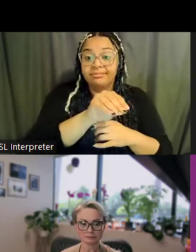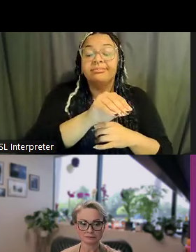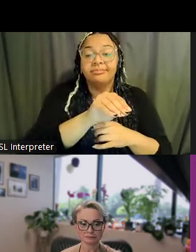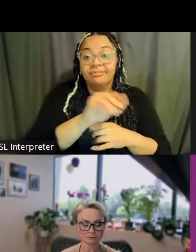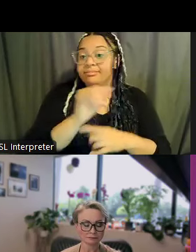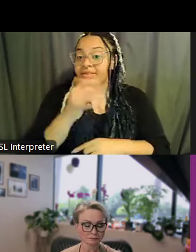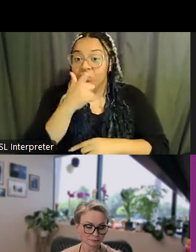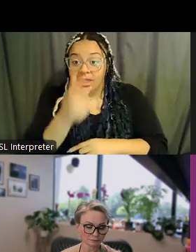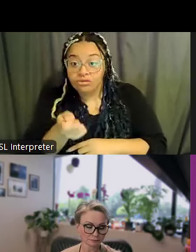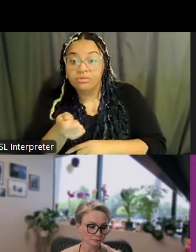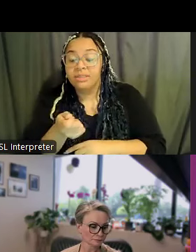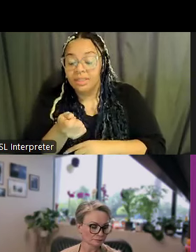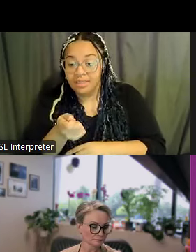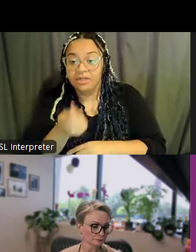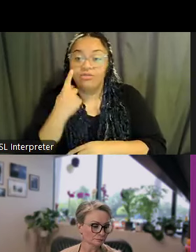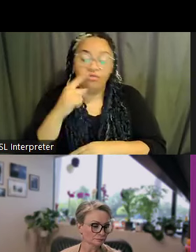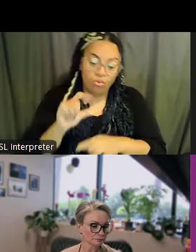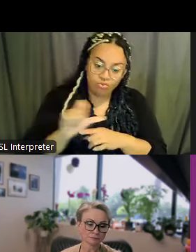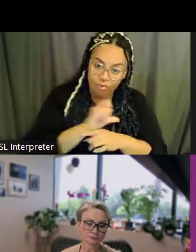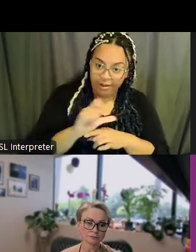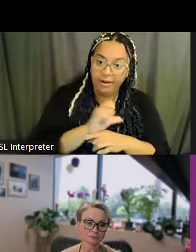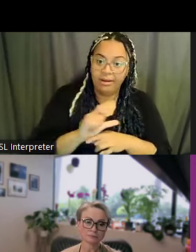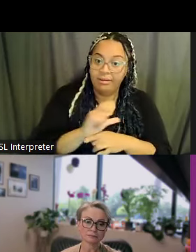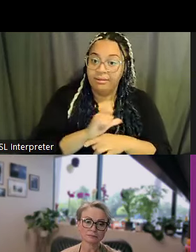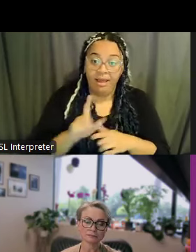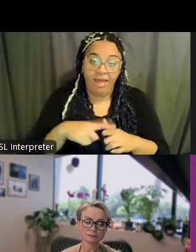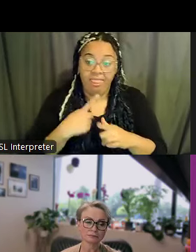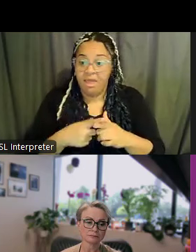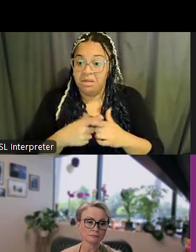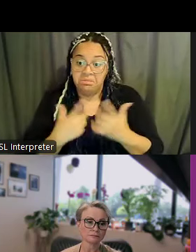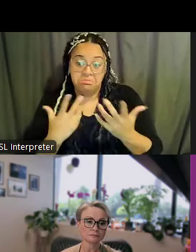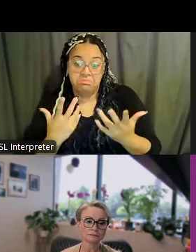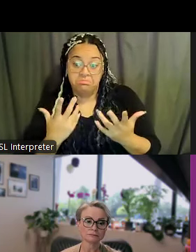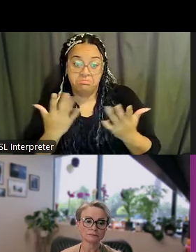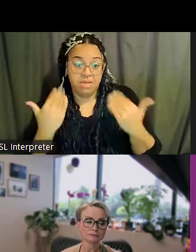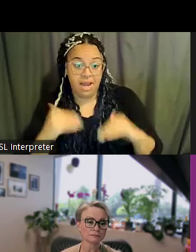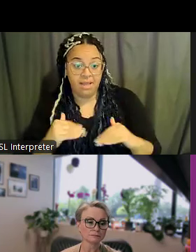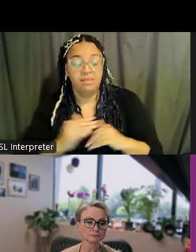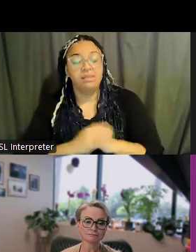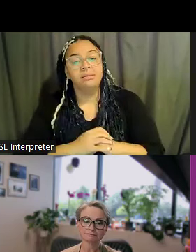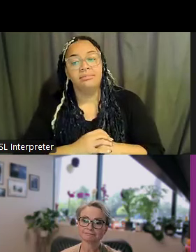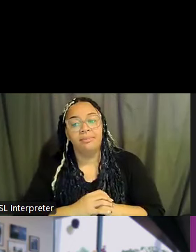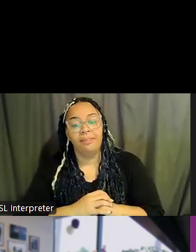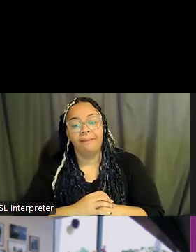you're interested in getting trained. And then next slide, please.